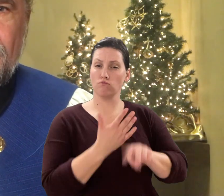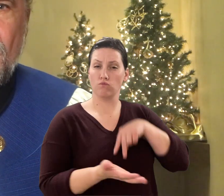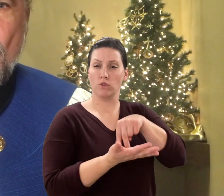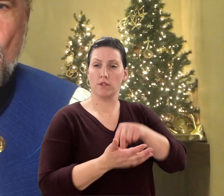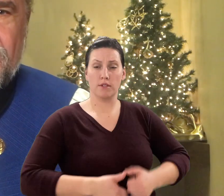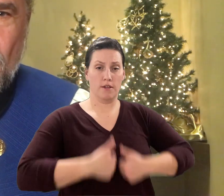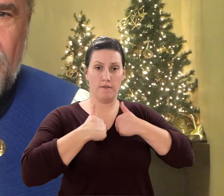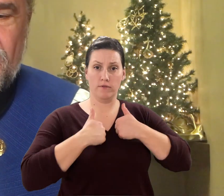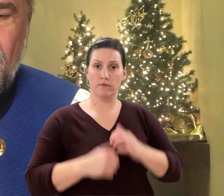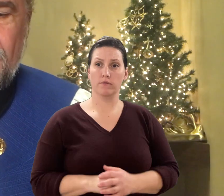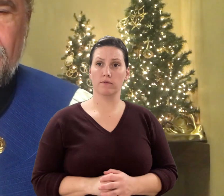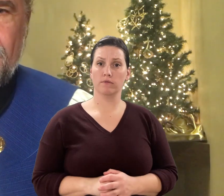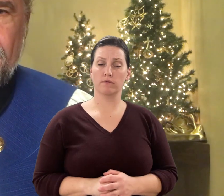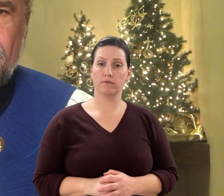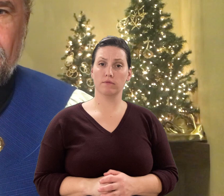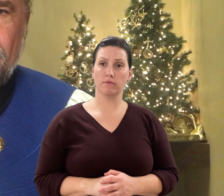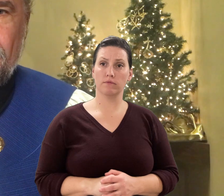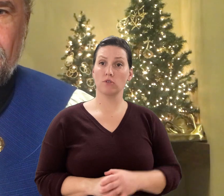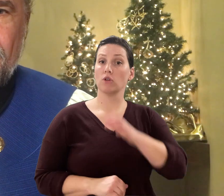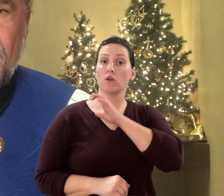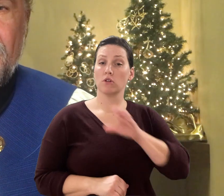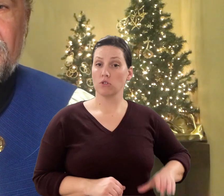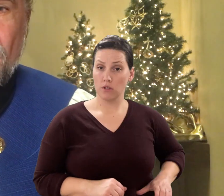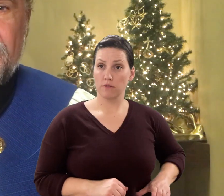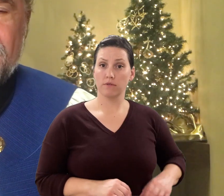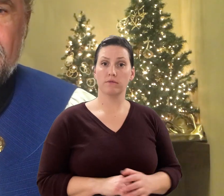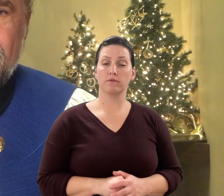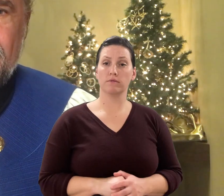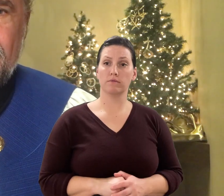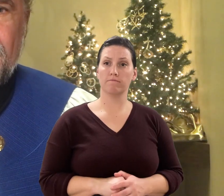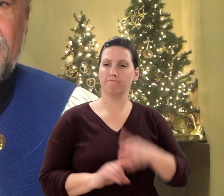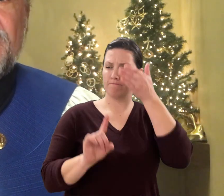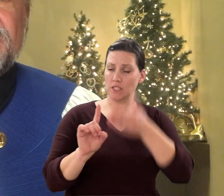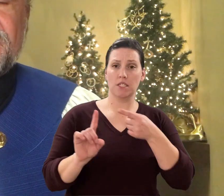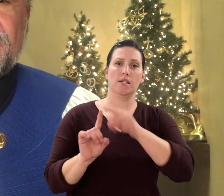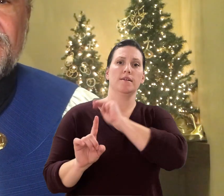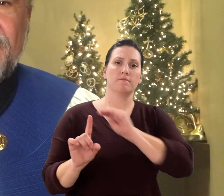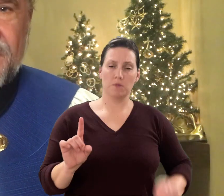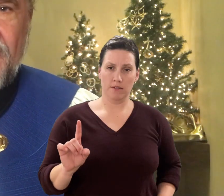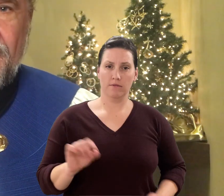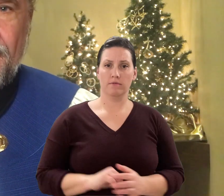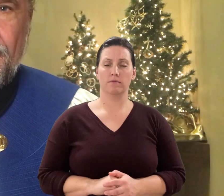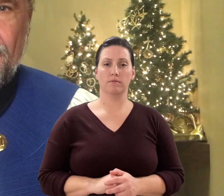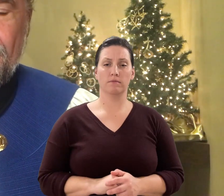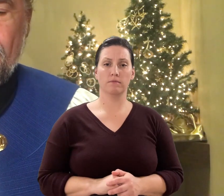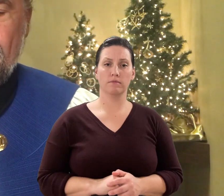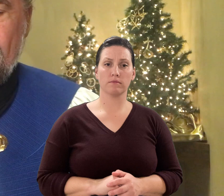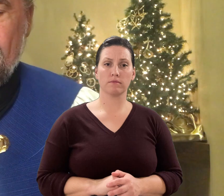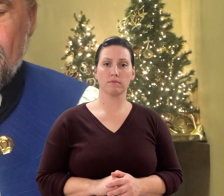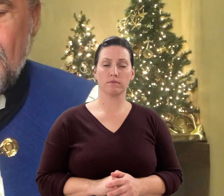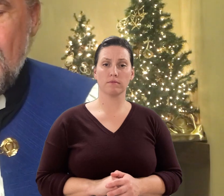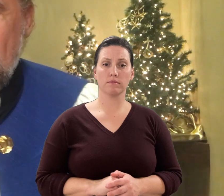life, resurrection life. He is the Christ. He is the Messiah.